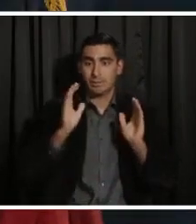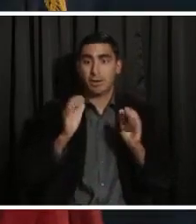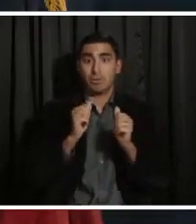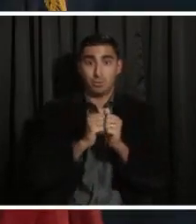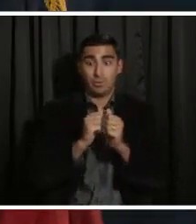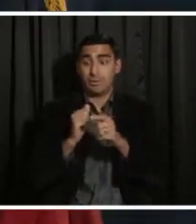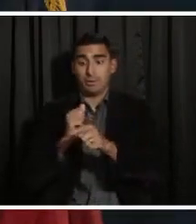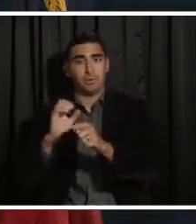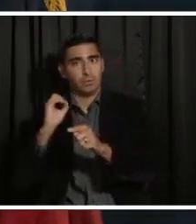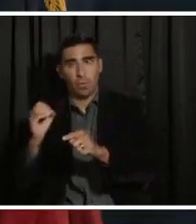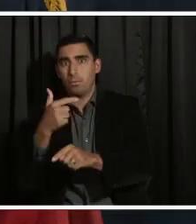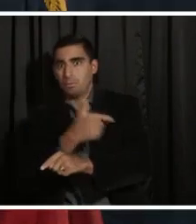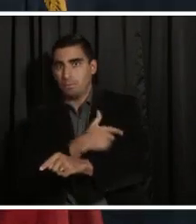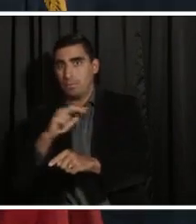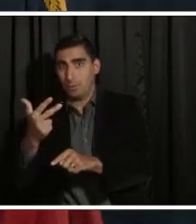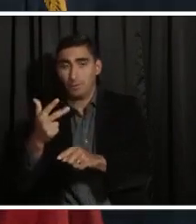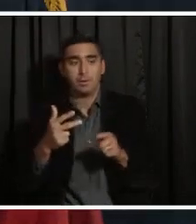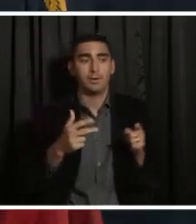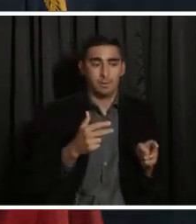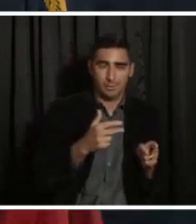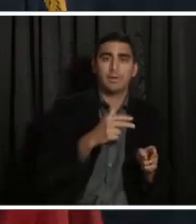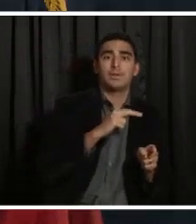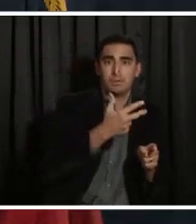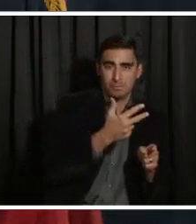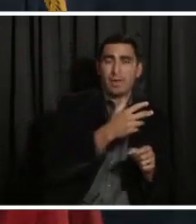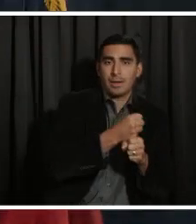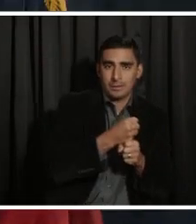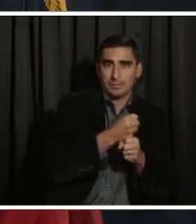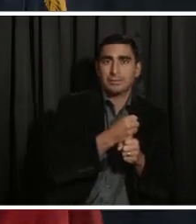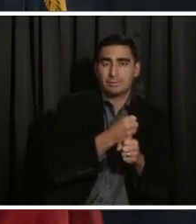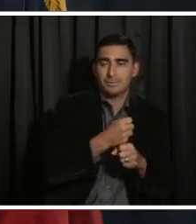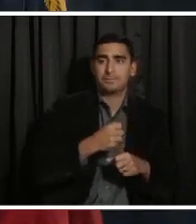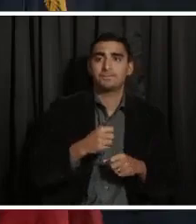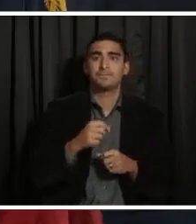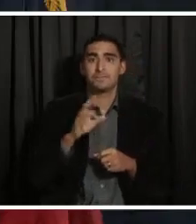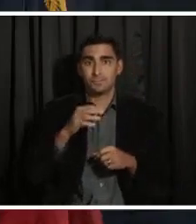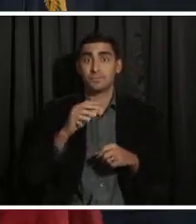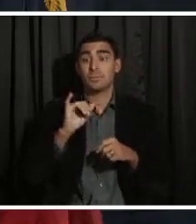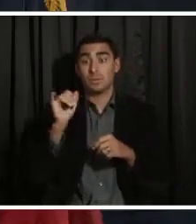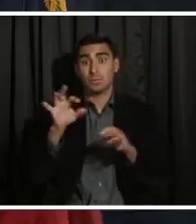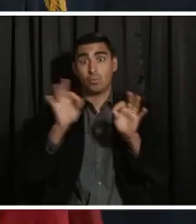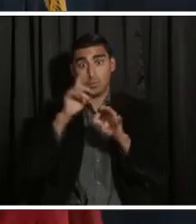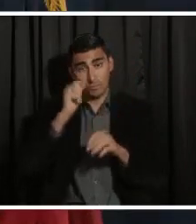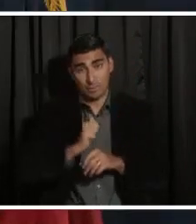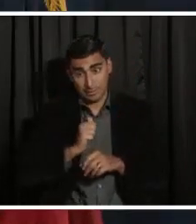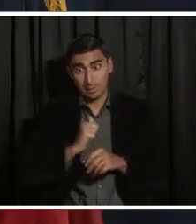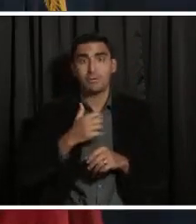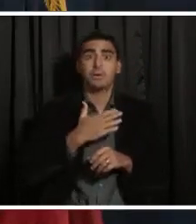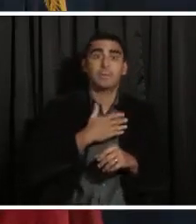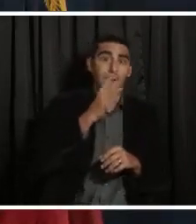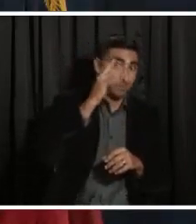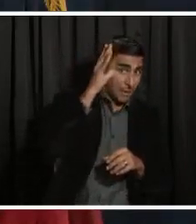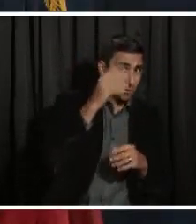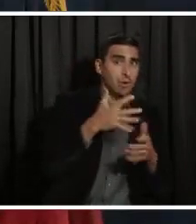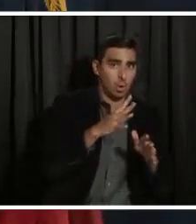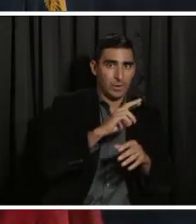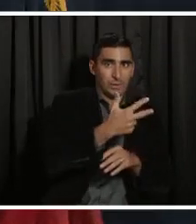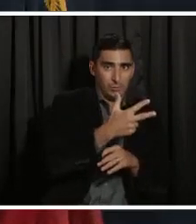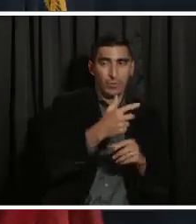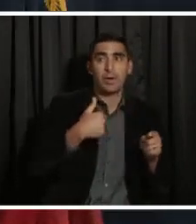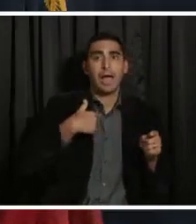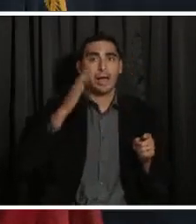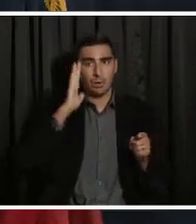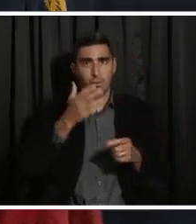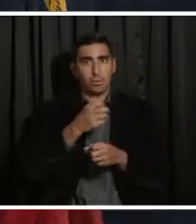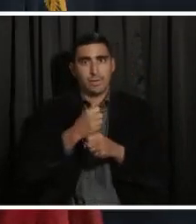for ourselves. My parents, who are 77, have been boosted for some time. I plan to get boosted very shortly. I